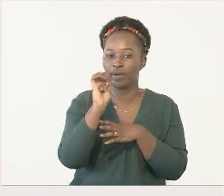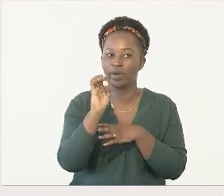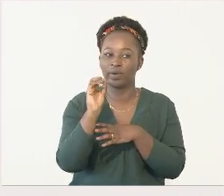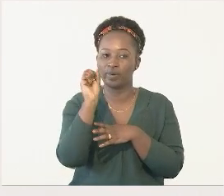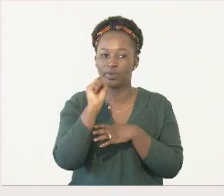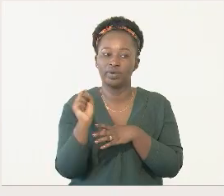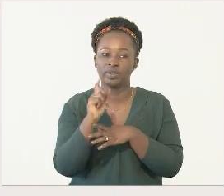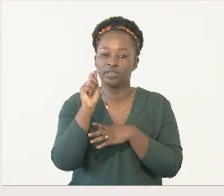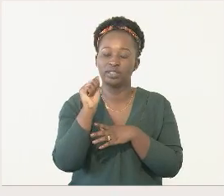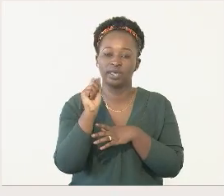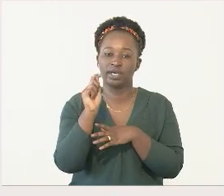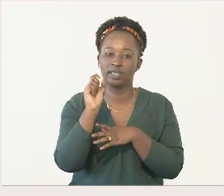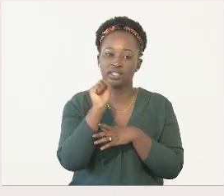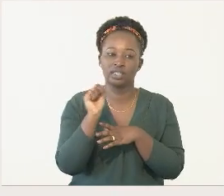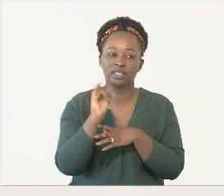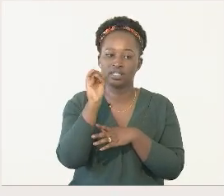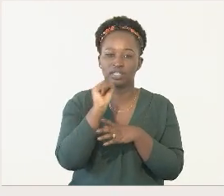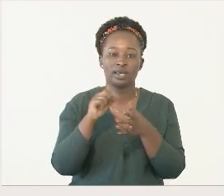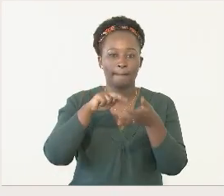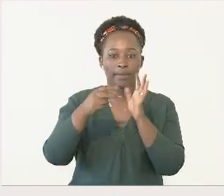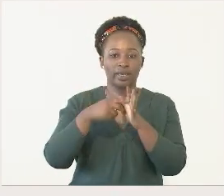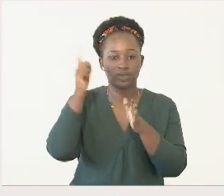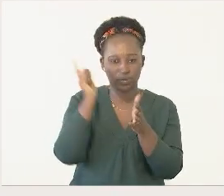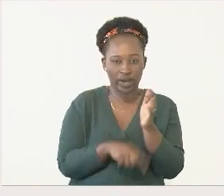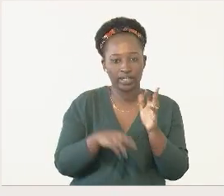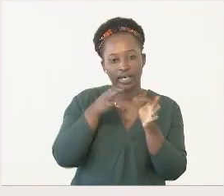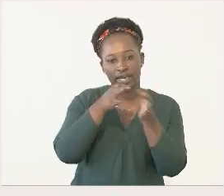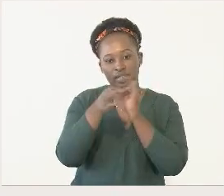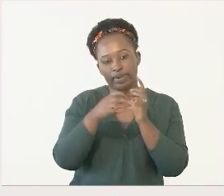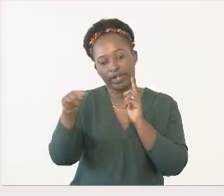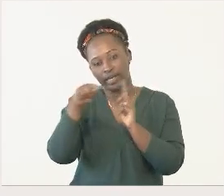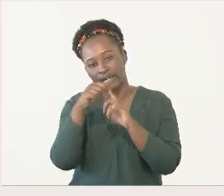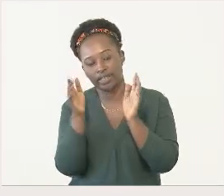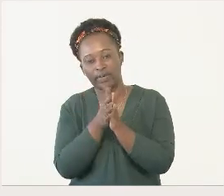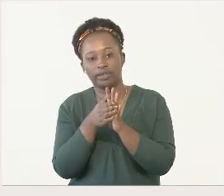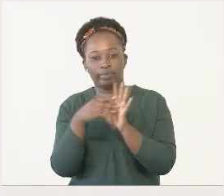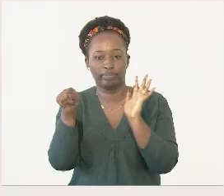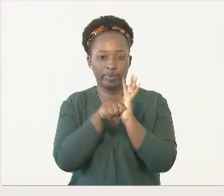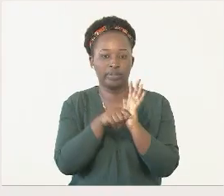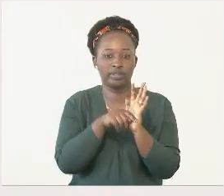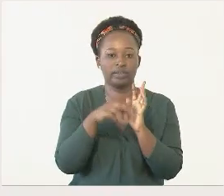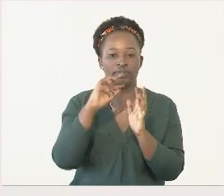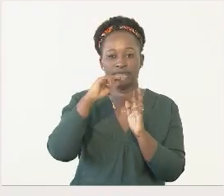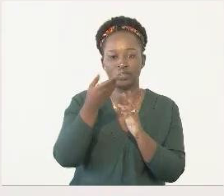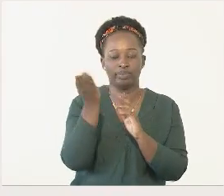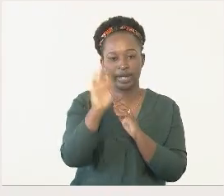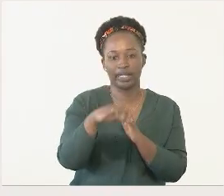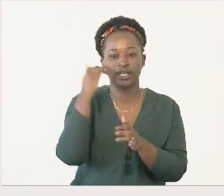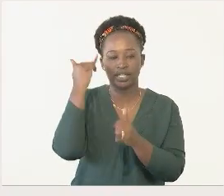the following given examples of each negative feedback and positive feedback. Then lastly, we have the